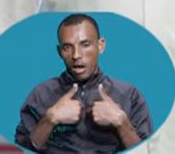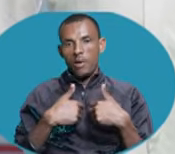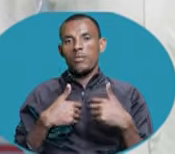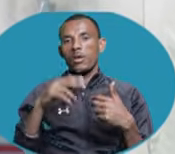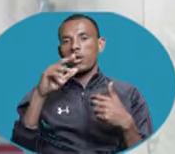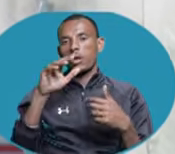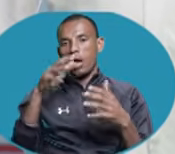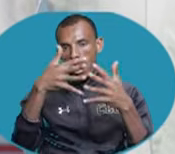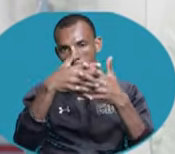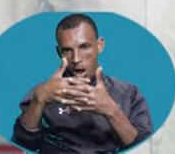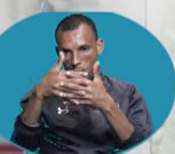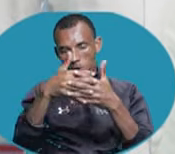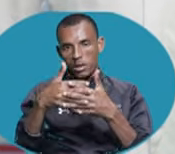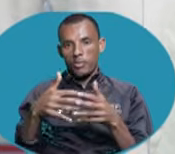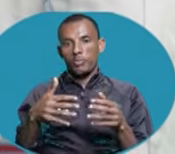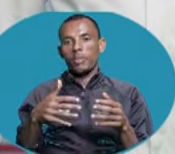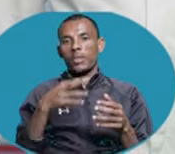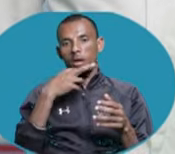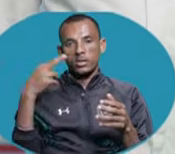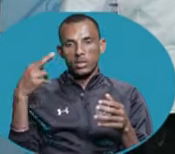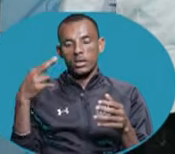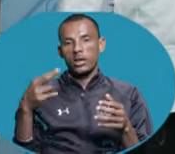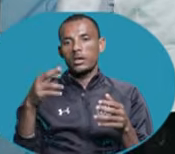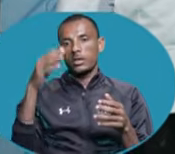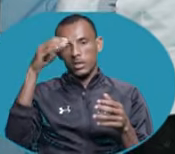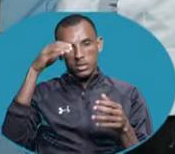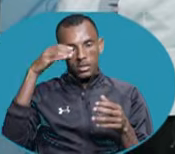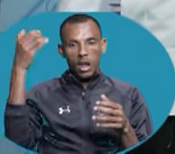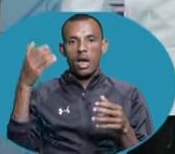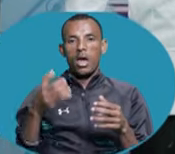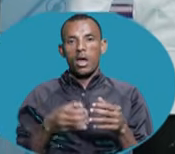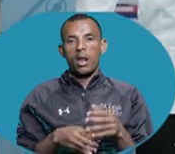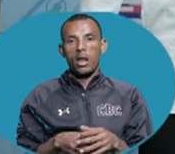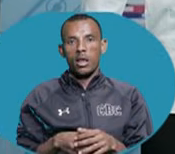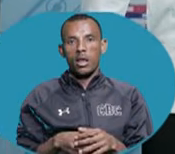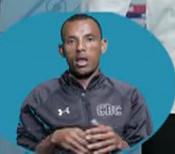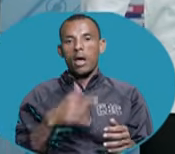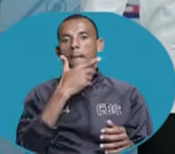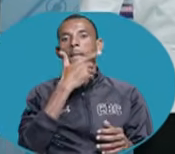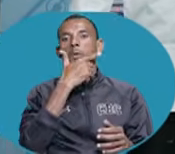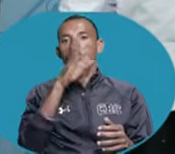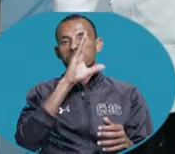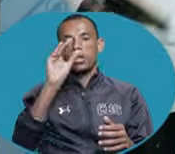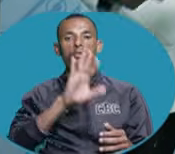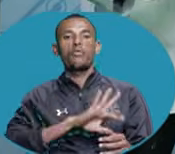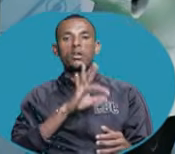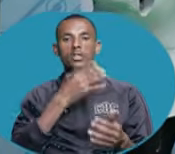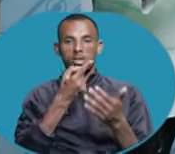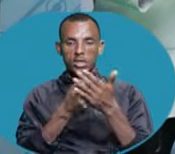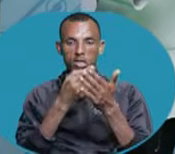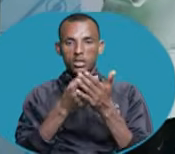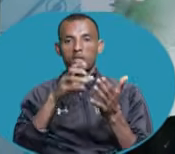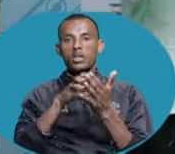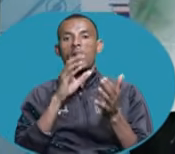Britain, and France. Those states have a veto power in the Security Council. The